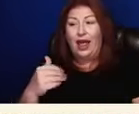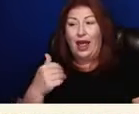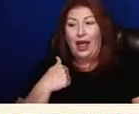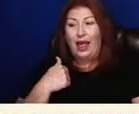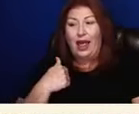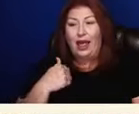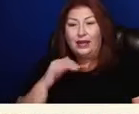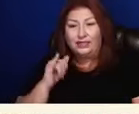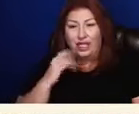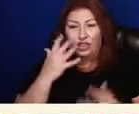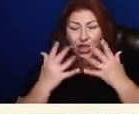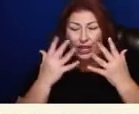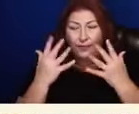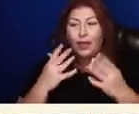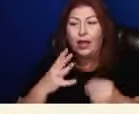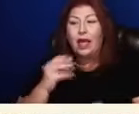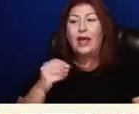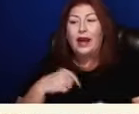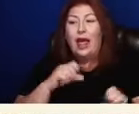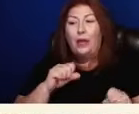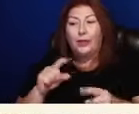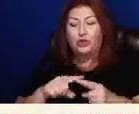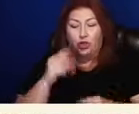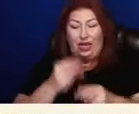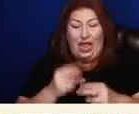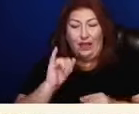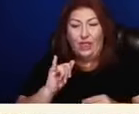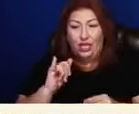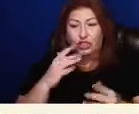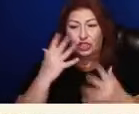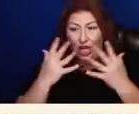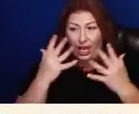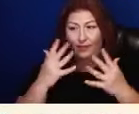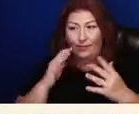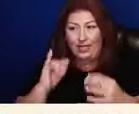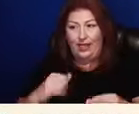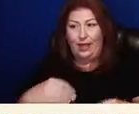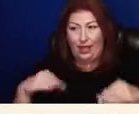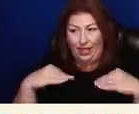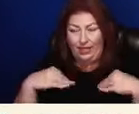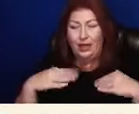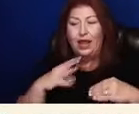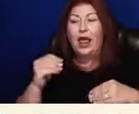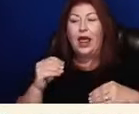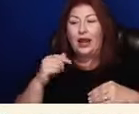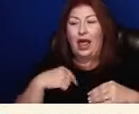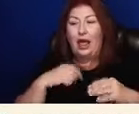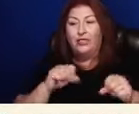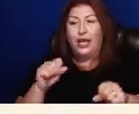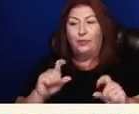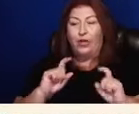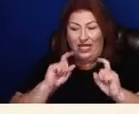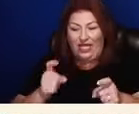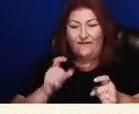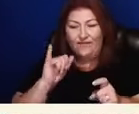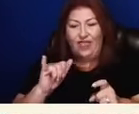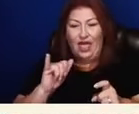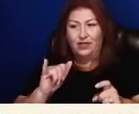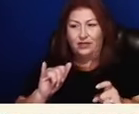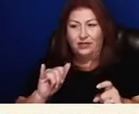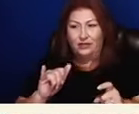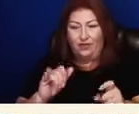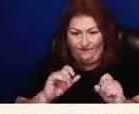shame. And when I was able to name what that shame was as that blanket, and I was able to give that shame back, physically